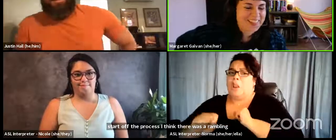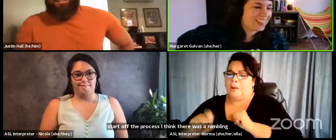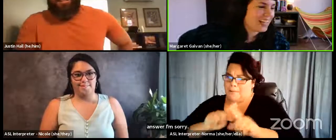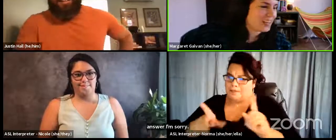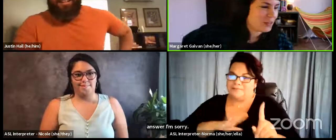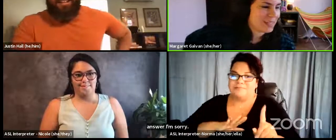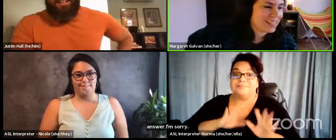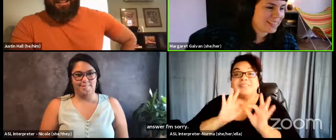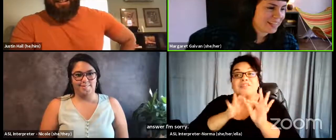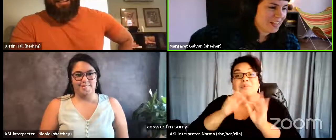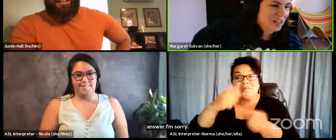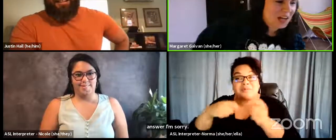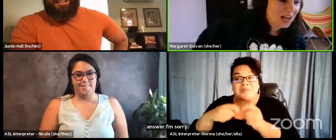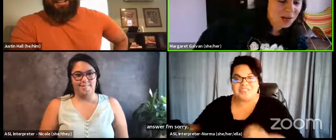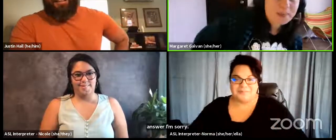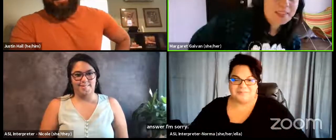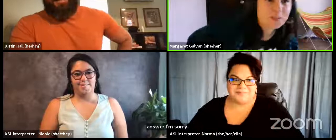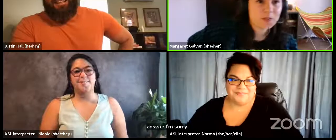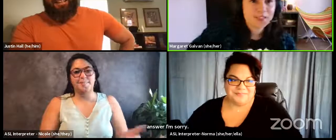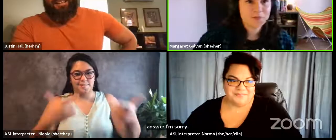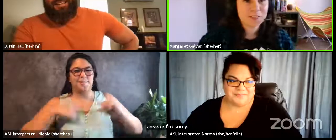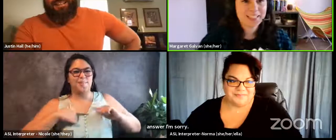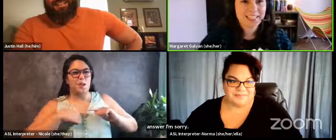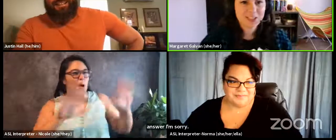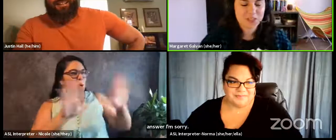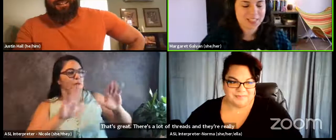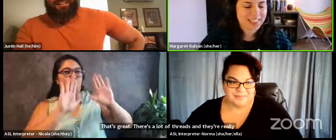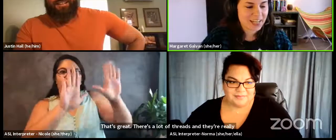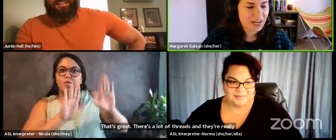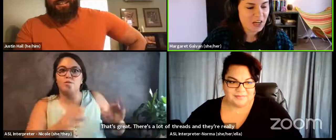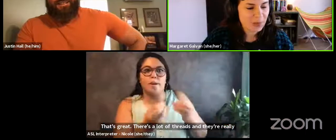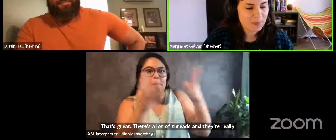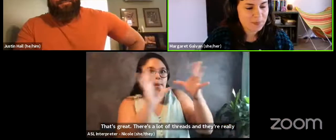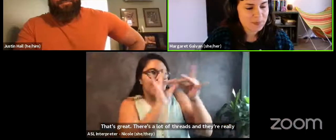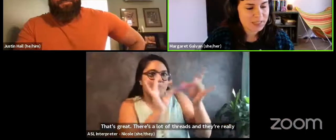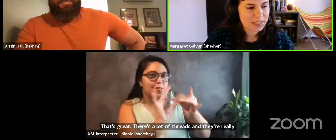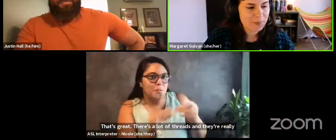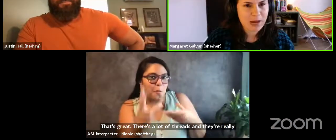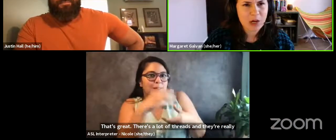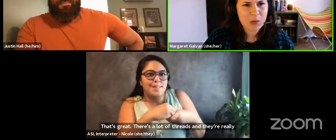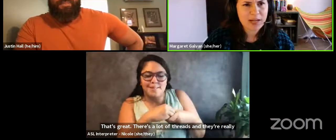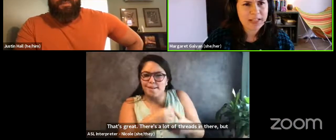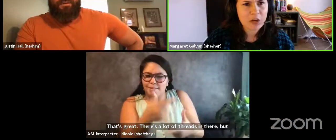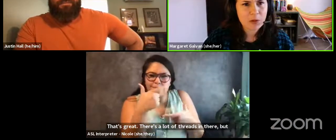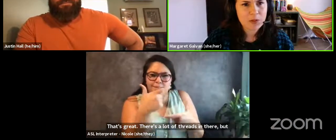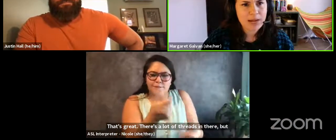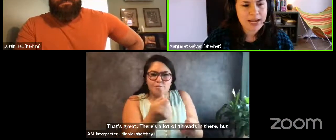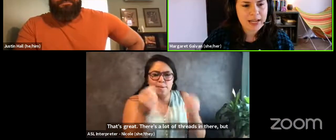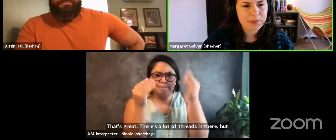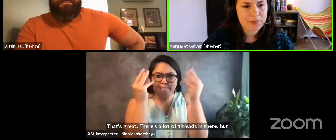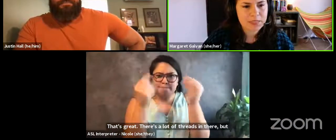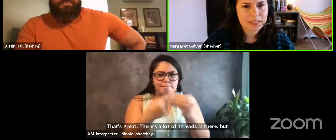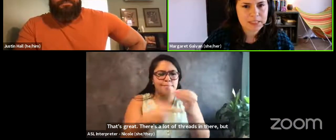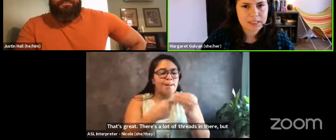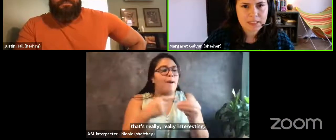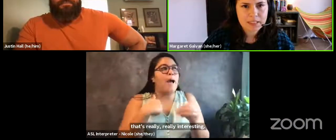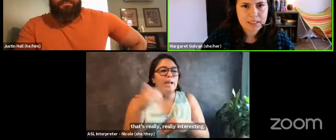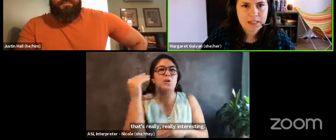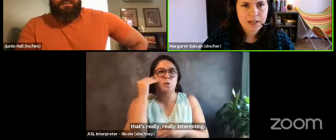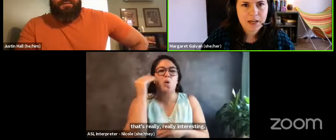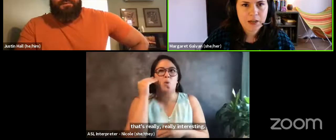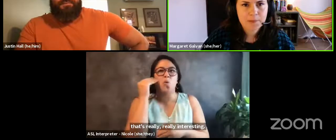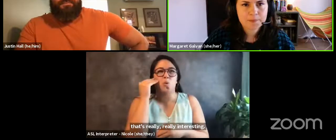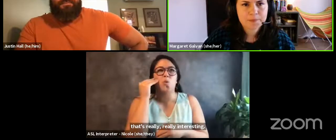that's great. There's a lot of threads in there. That's really interesting. Thinking about, I know there had been